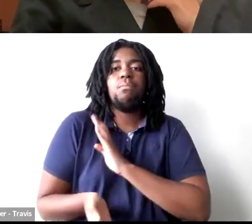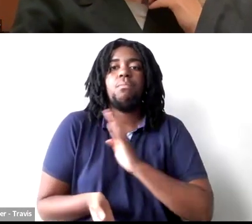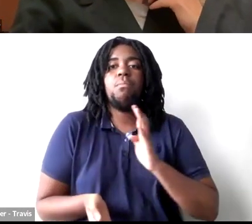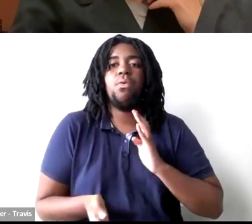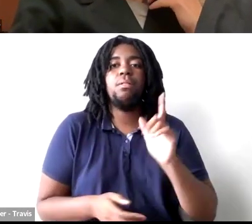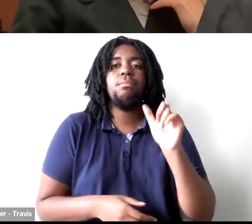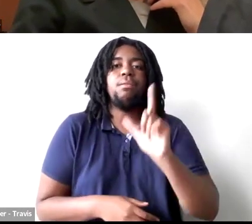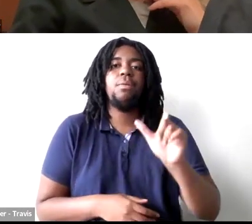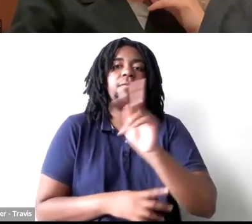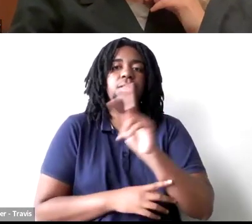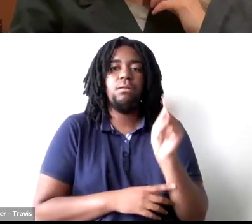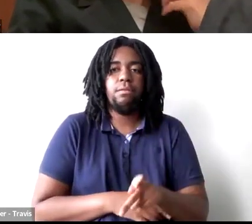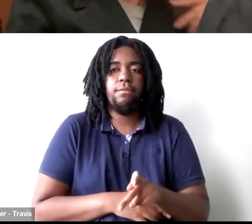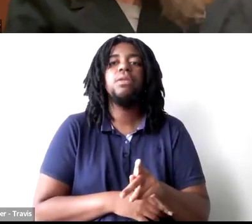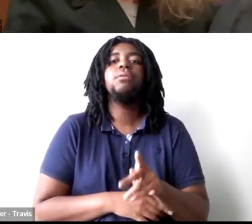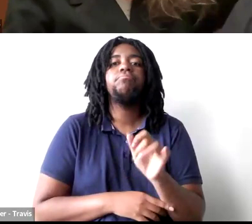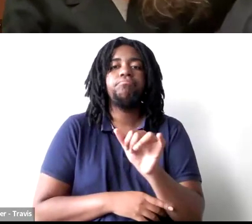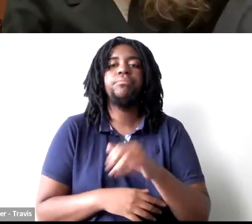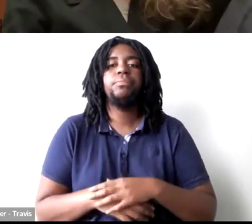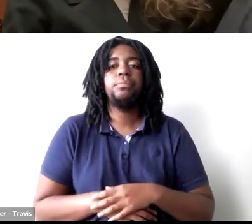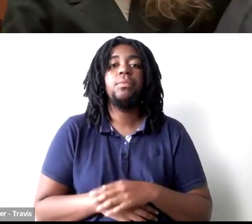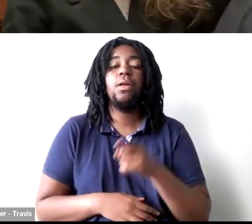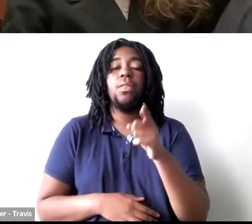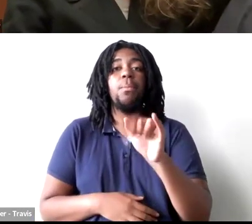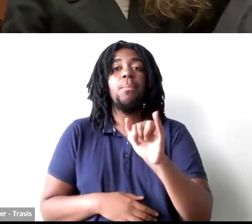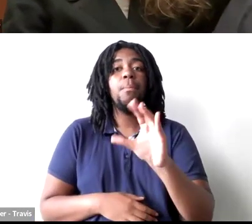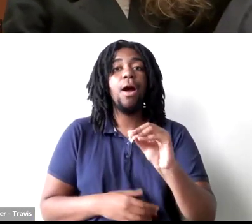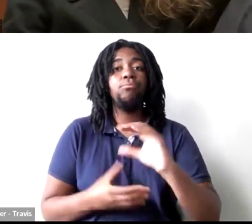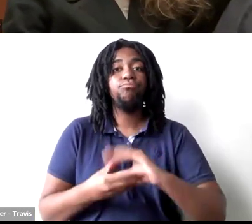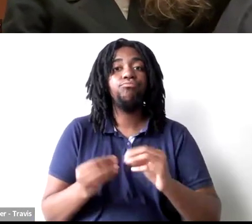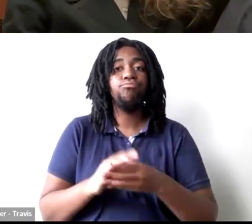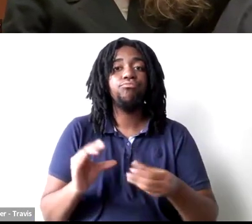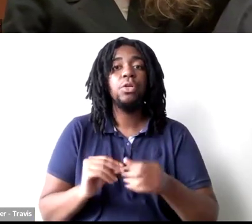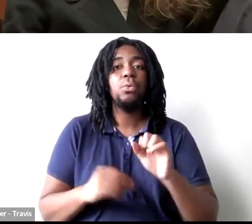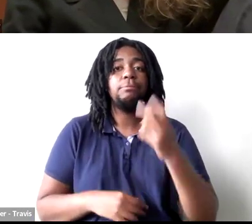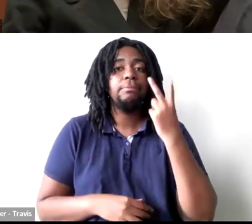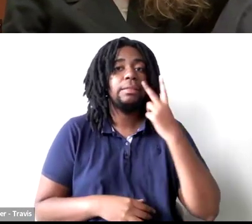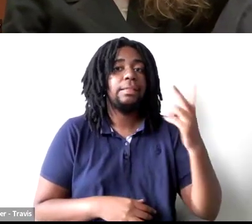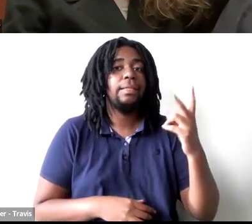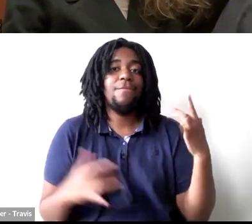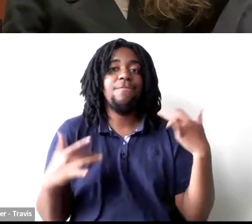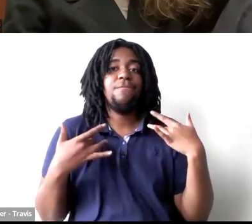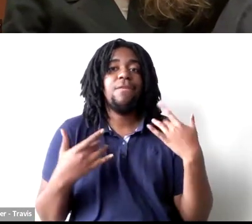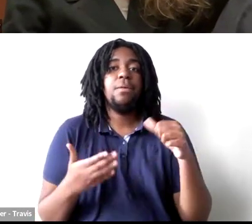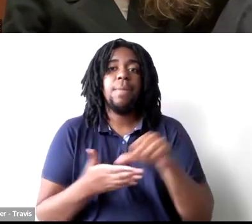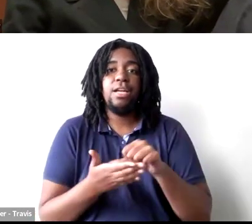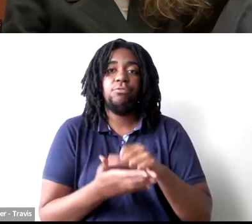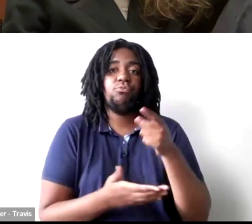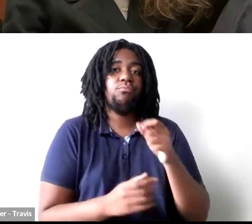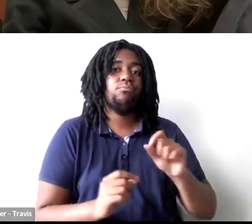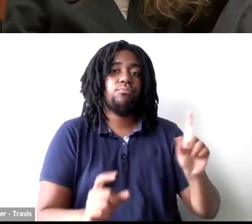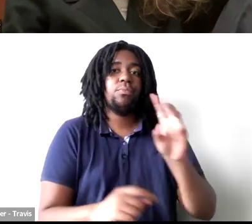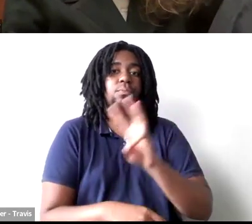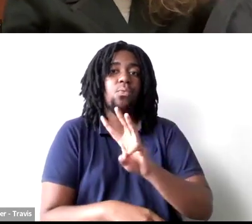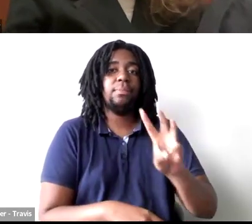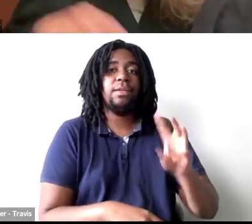find longer bios for these esteemed presenters in the event page on the Peale's website, and I believe my colleagues are going to put those